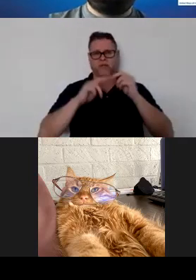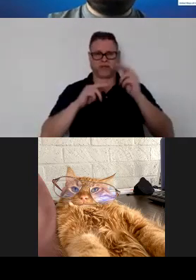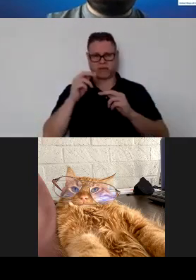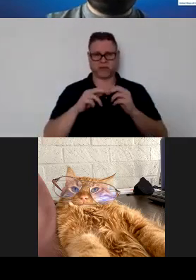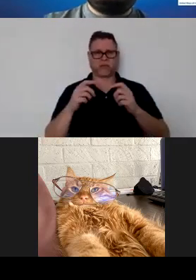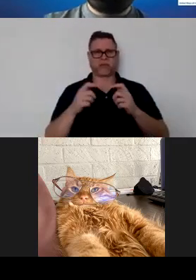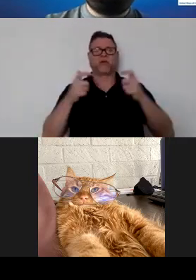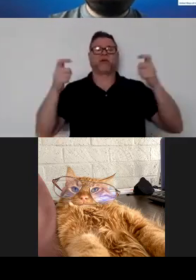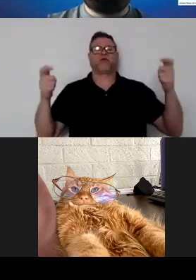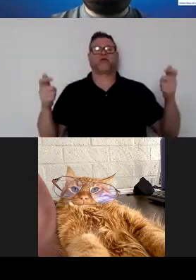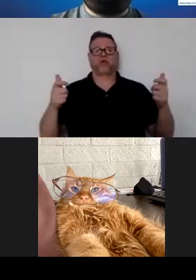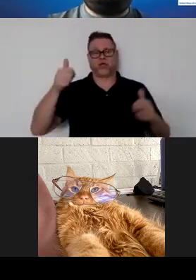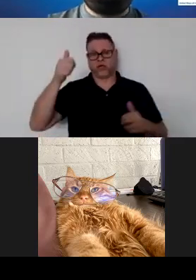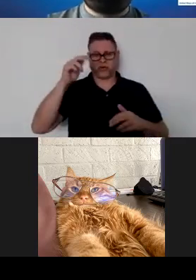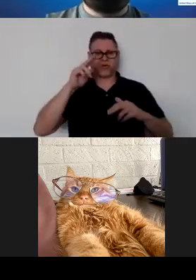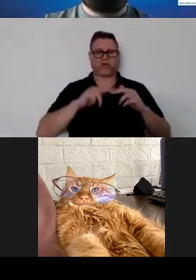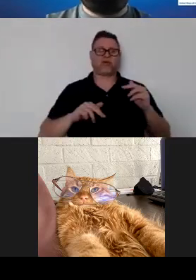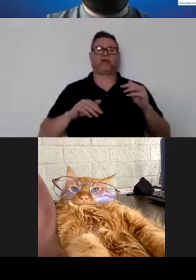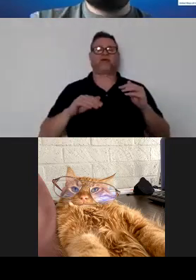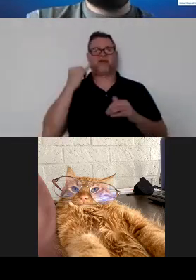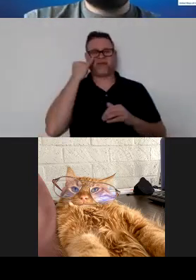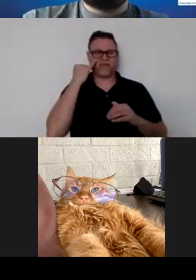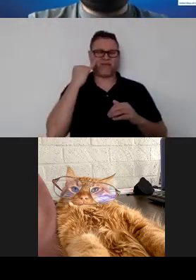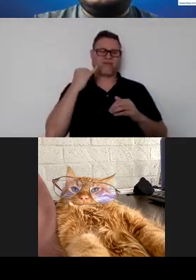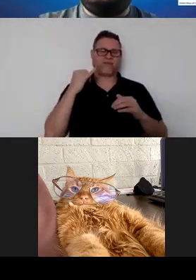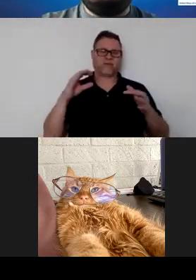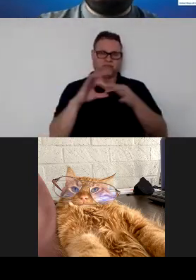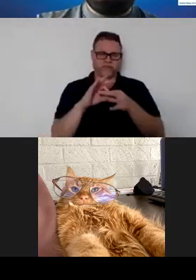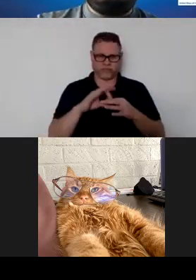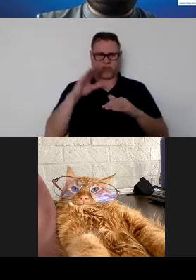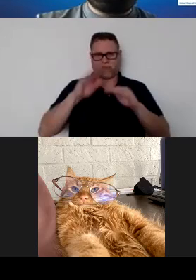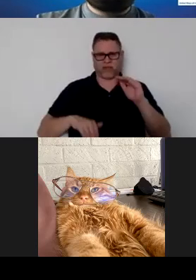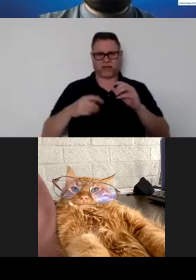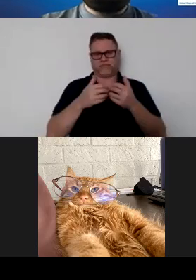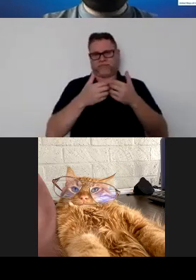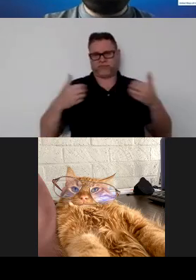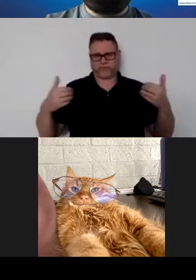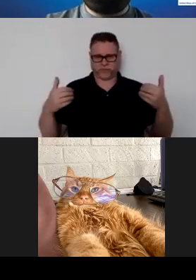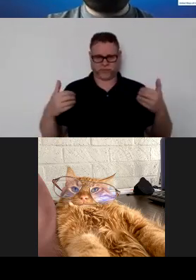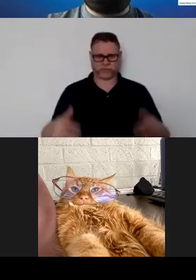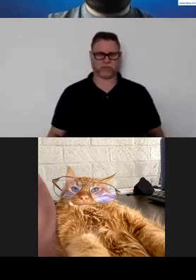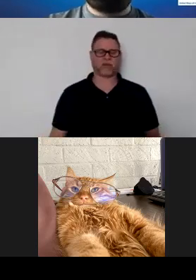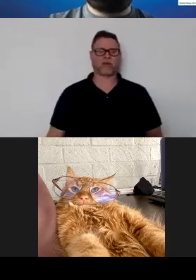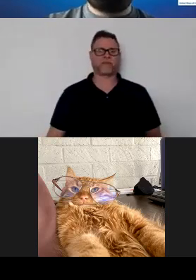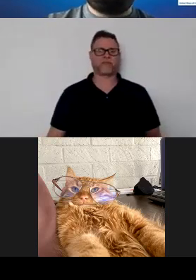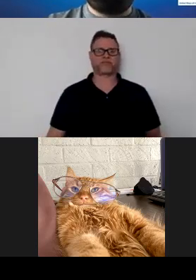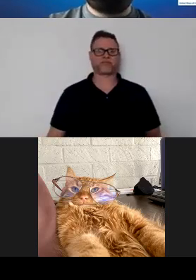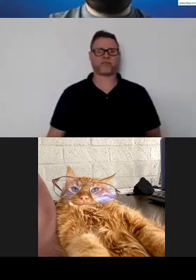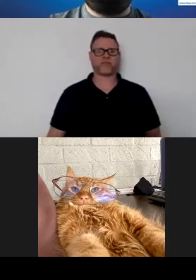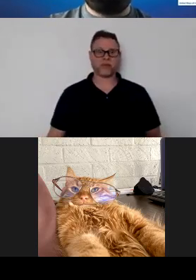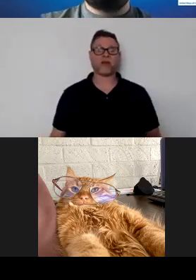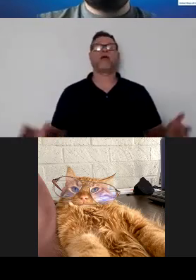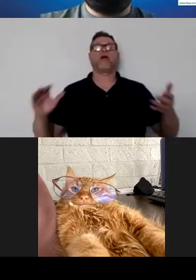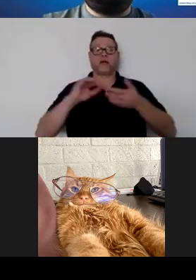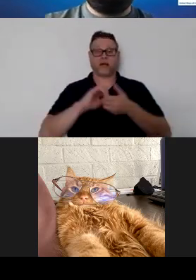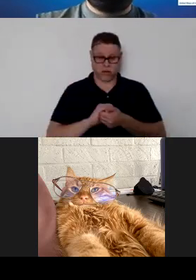greater in unison rather than if they were to be siloed. Um, Specifically, these collaboratives will come together to